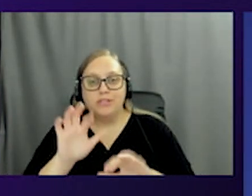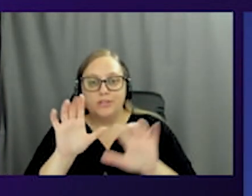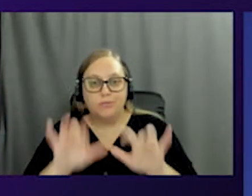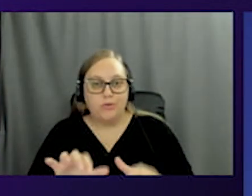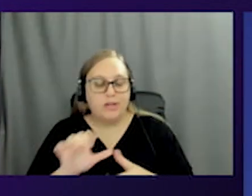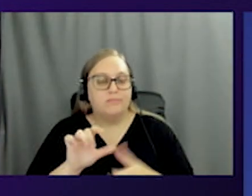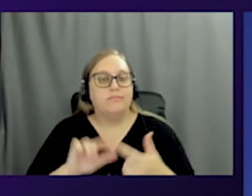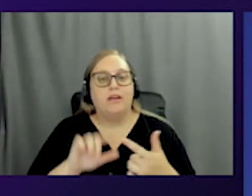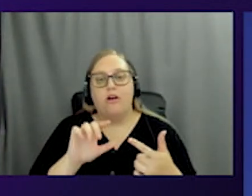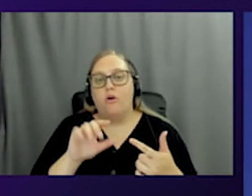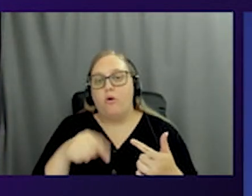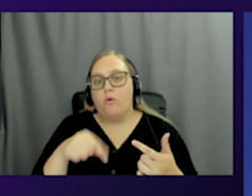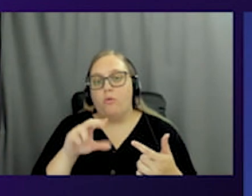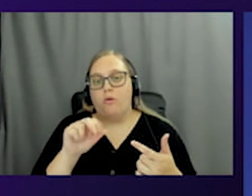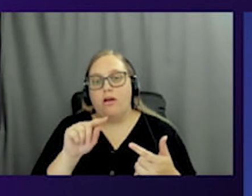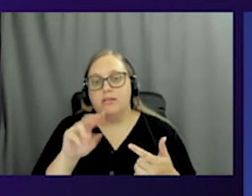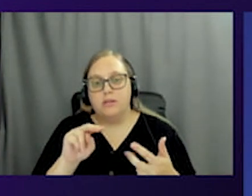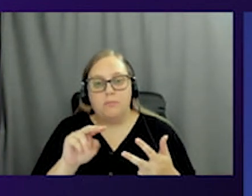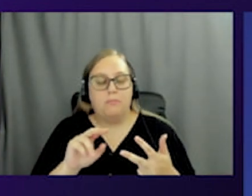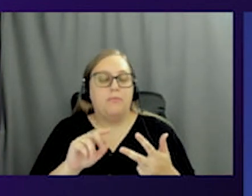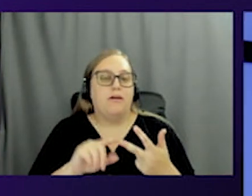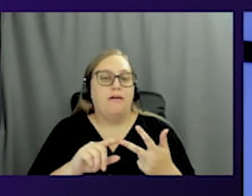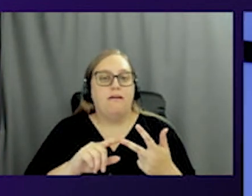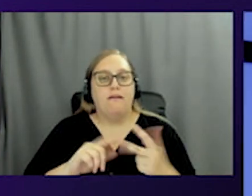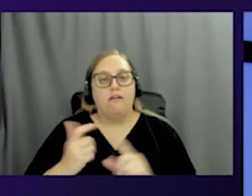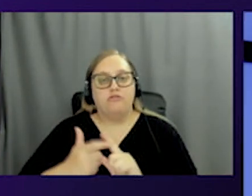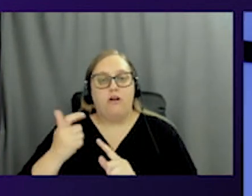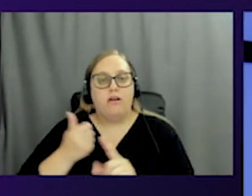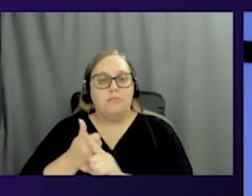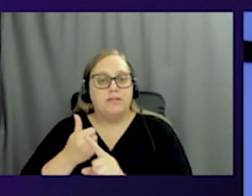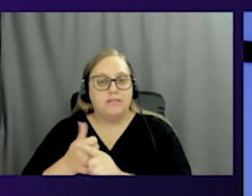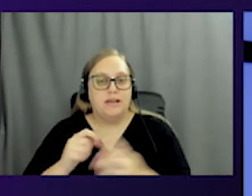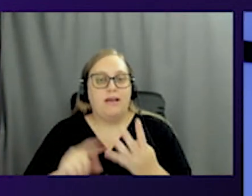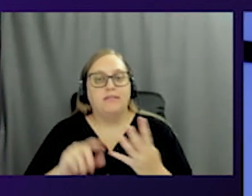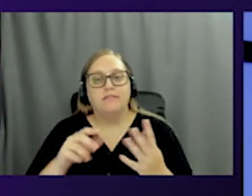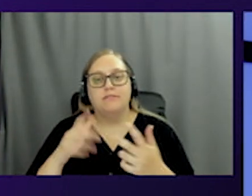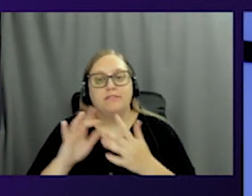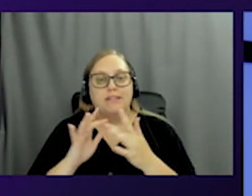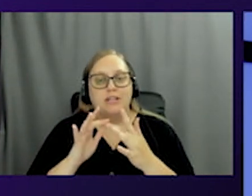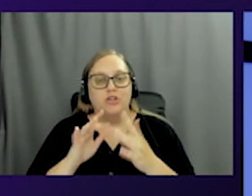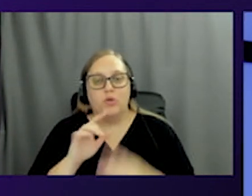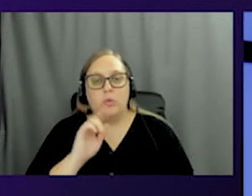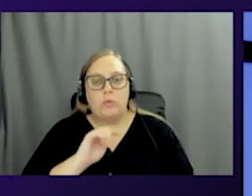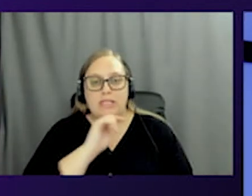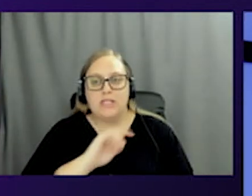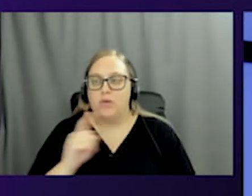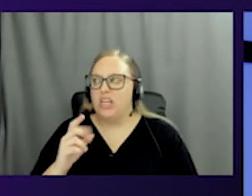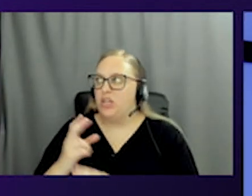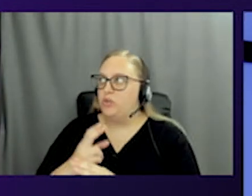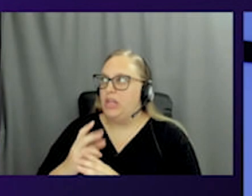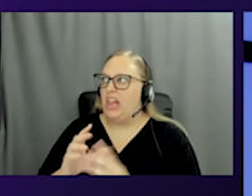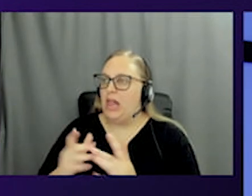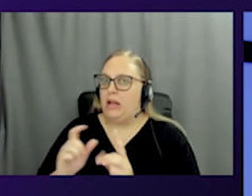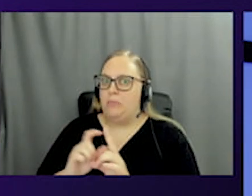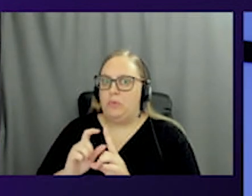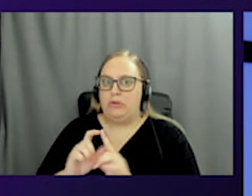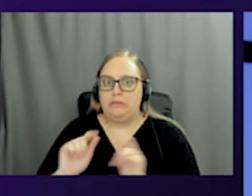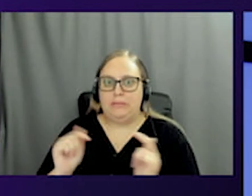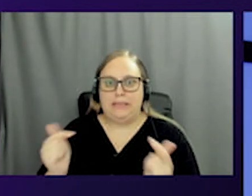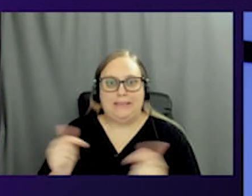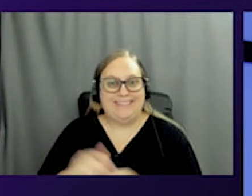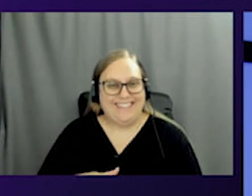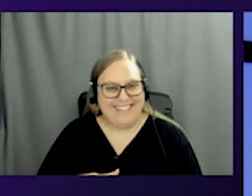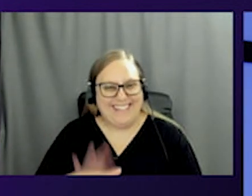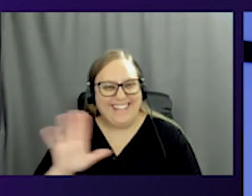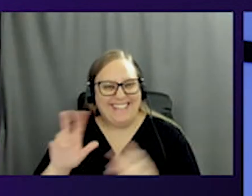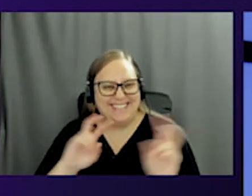autonomous systems, and digital twins. So Barry deals with a lot of really big words, I think, is what I just learned for his title.